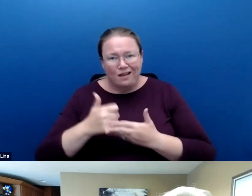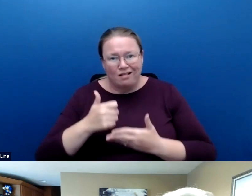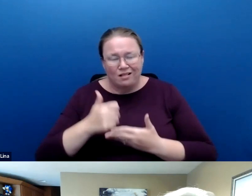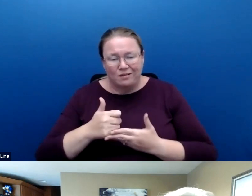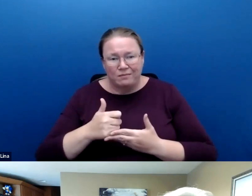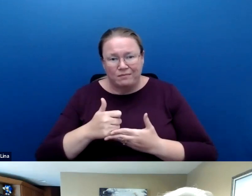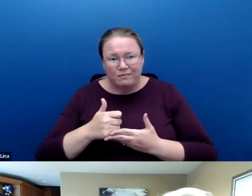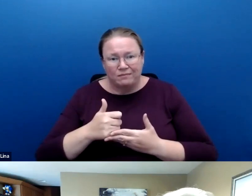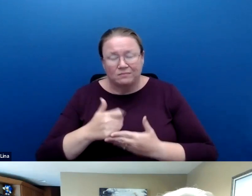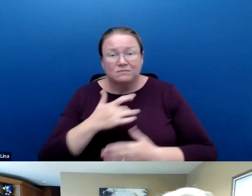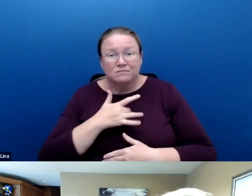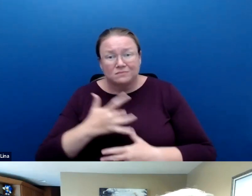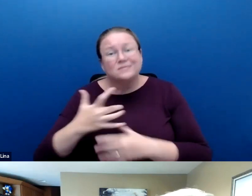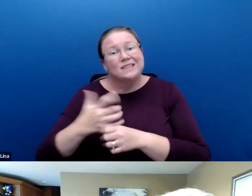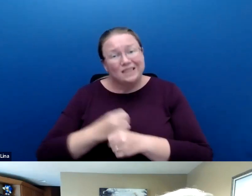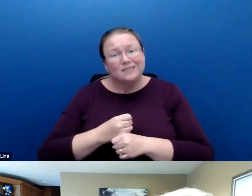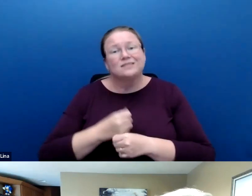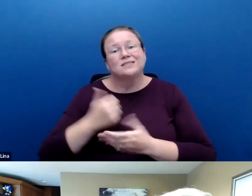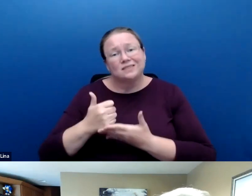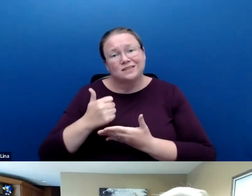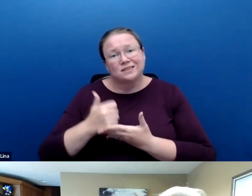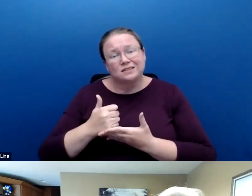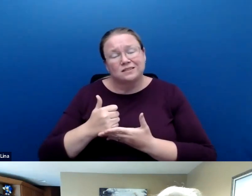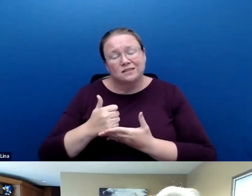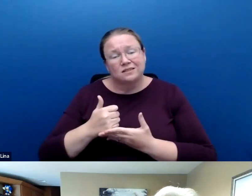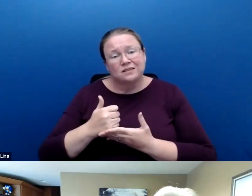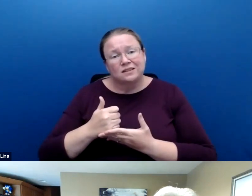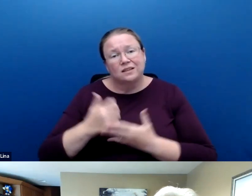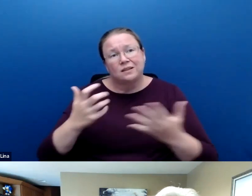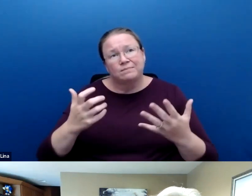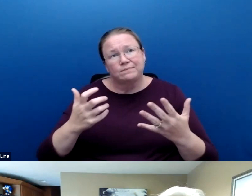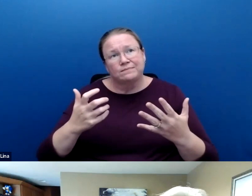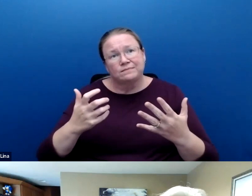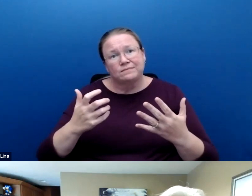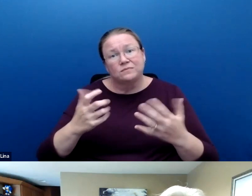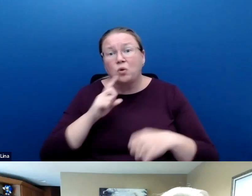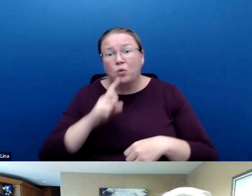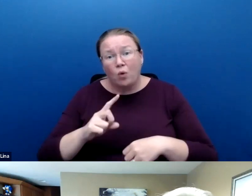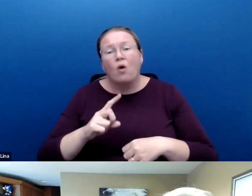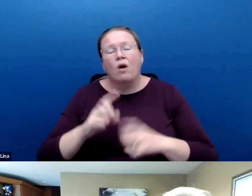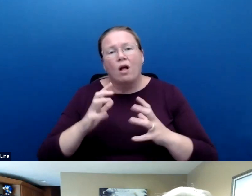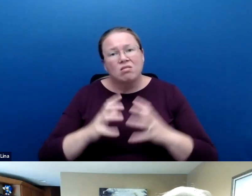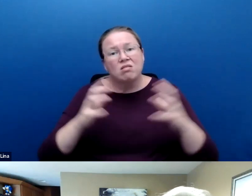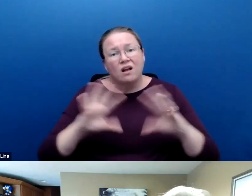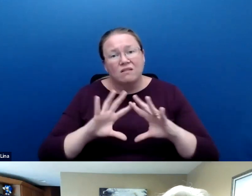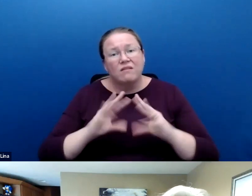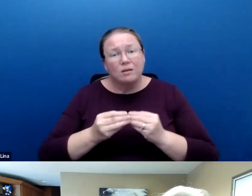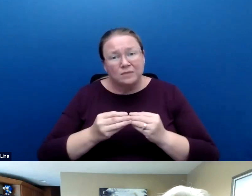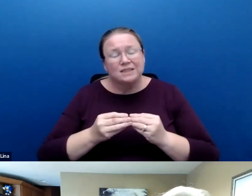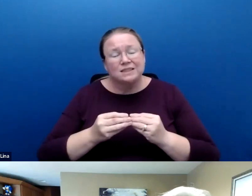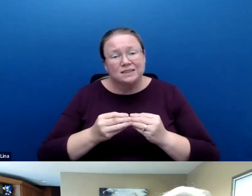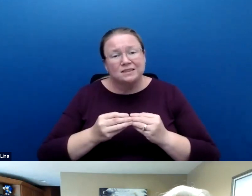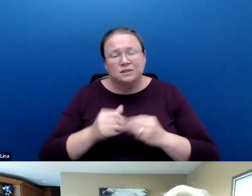assistance generally get assistance, and there are a number of families